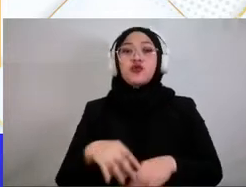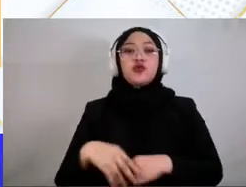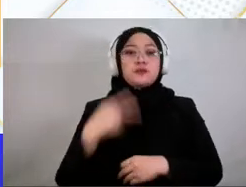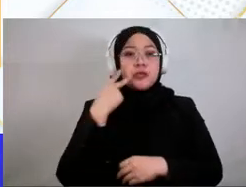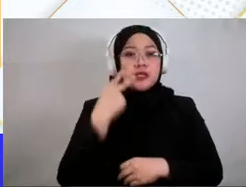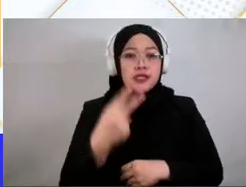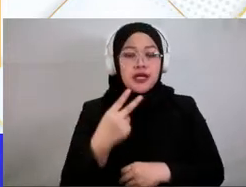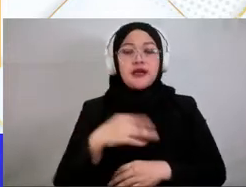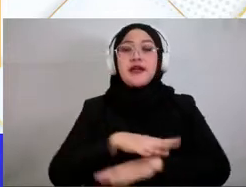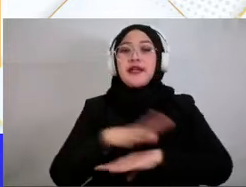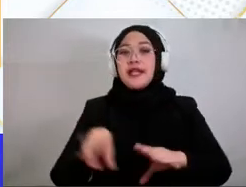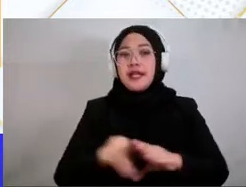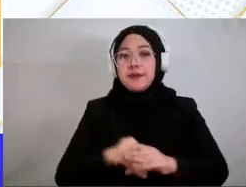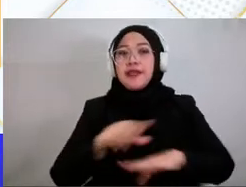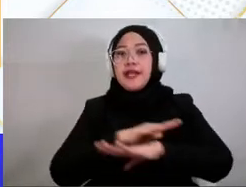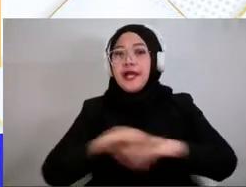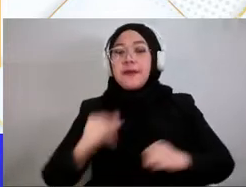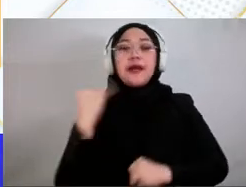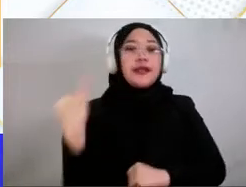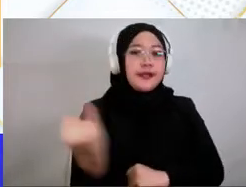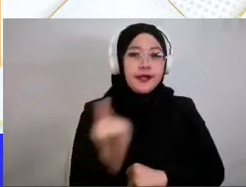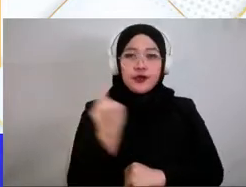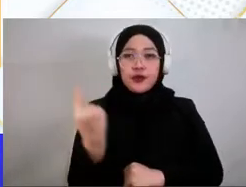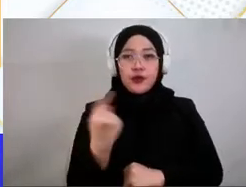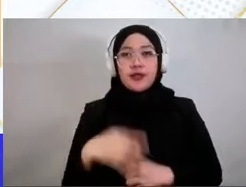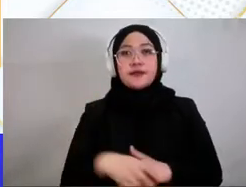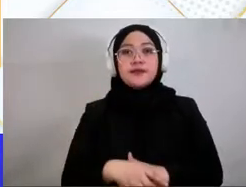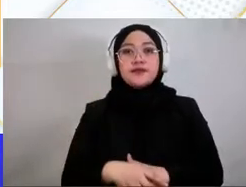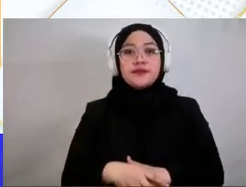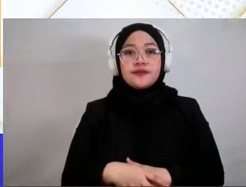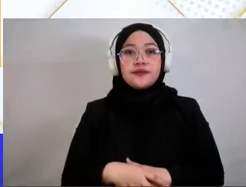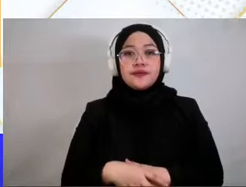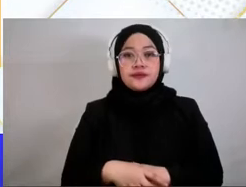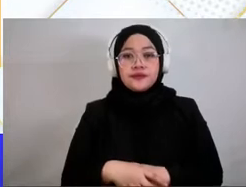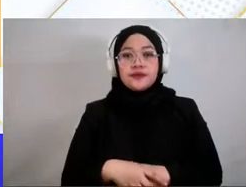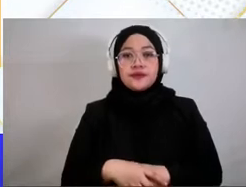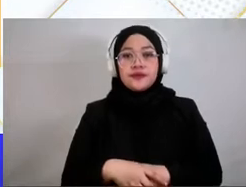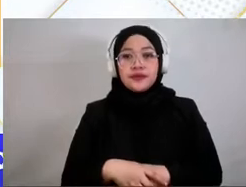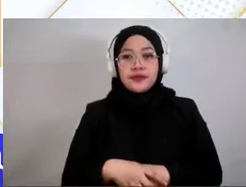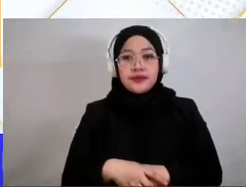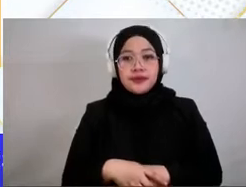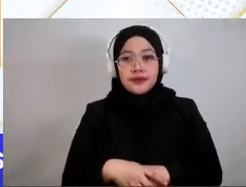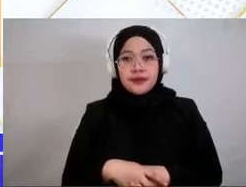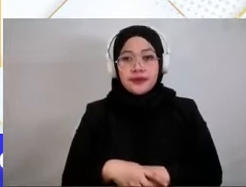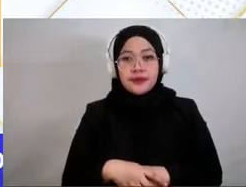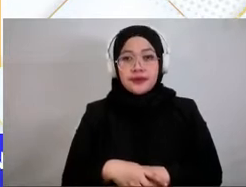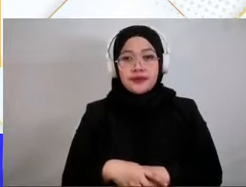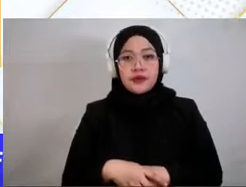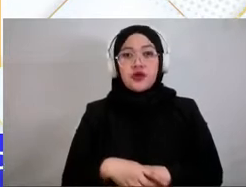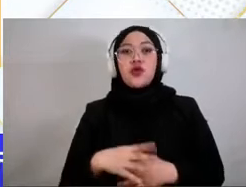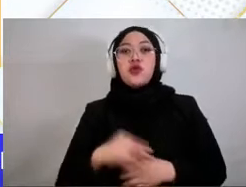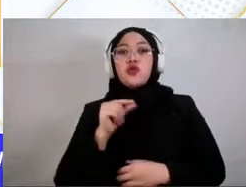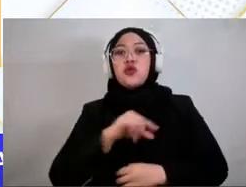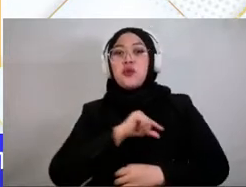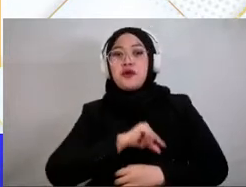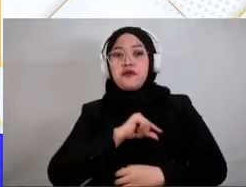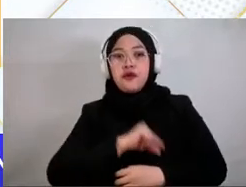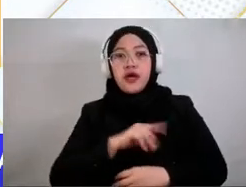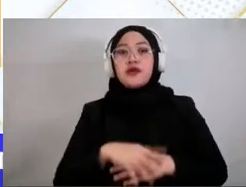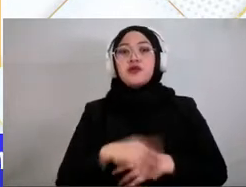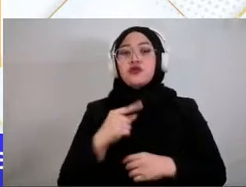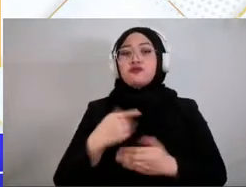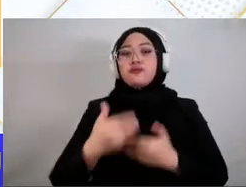operations. Fiji hoped that the United Nations would deal equitably and fairly with all contributing countries.